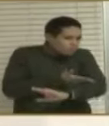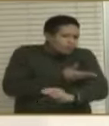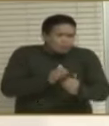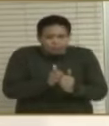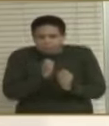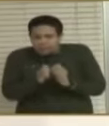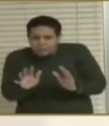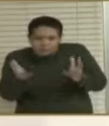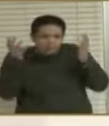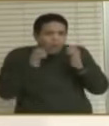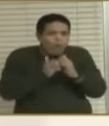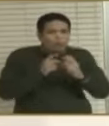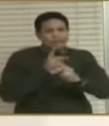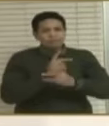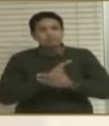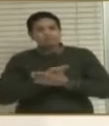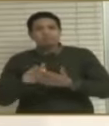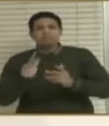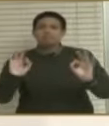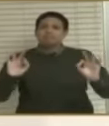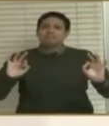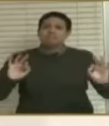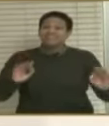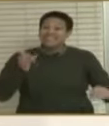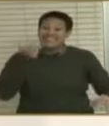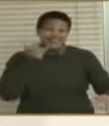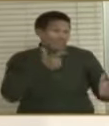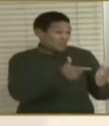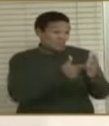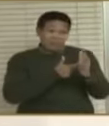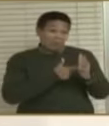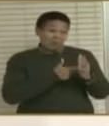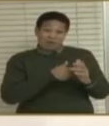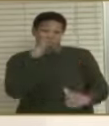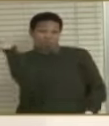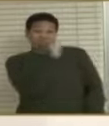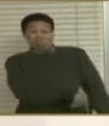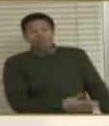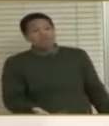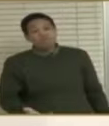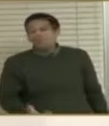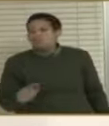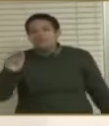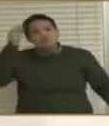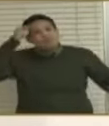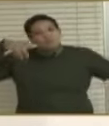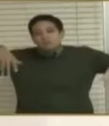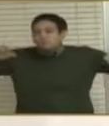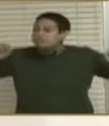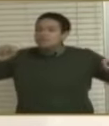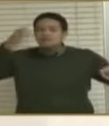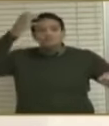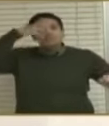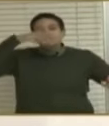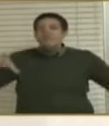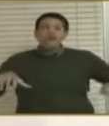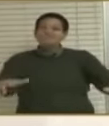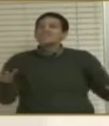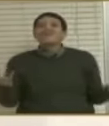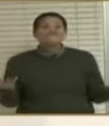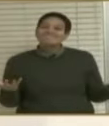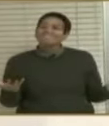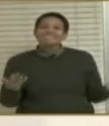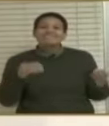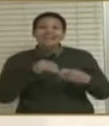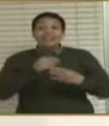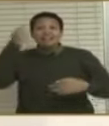extent that those requirements are not met, then the government will take whatever action is necessary in the public health